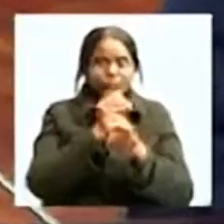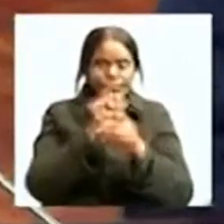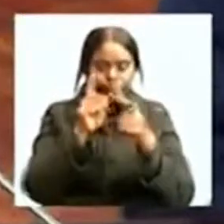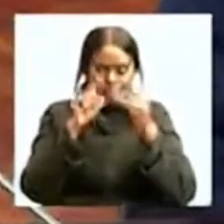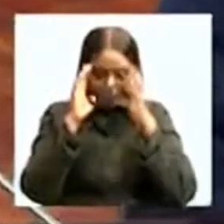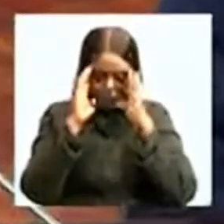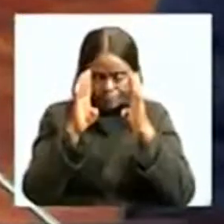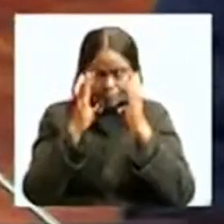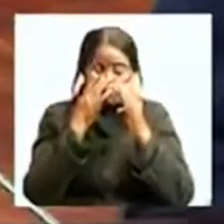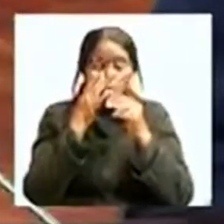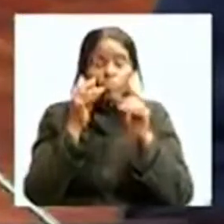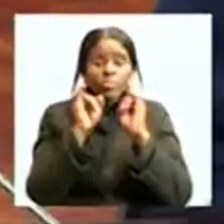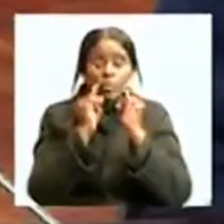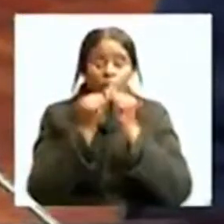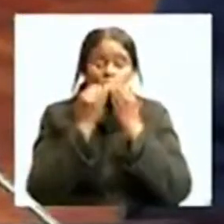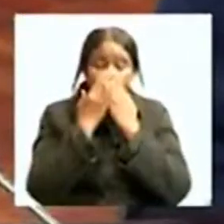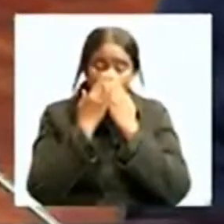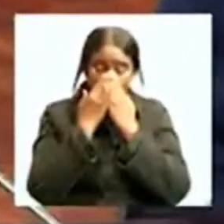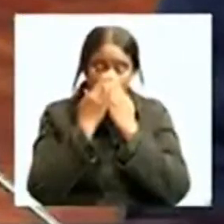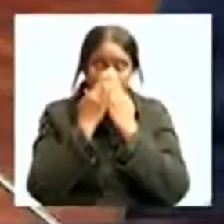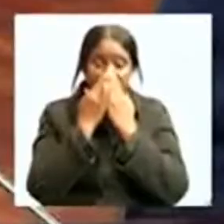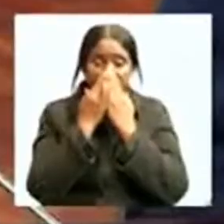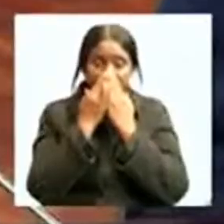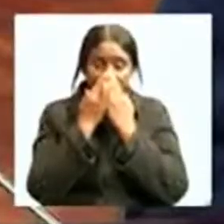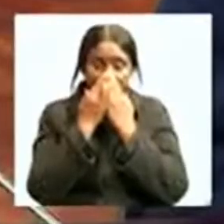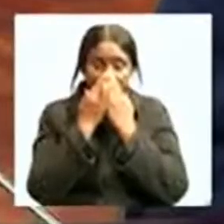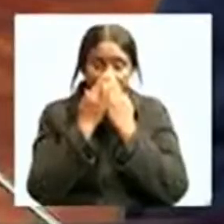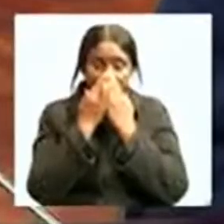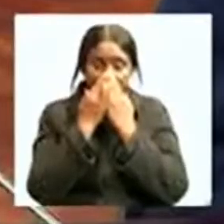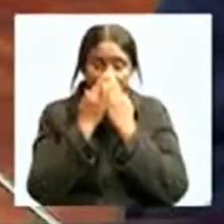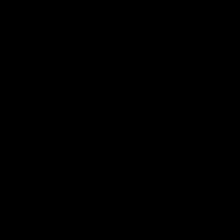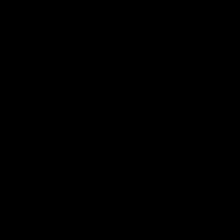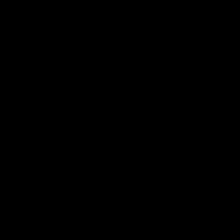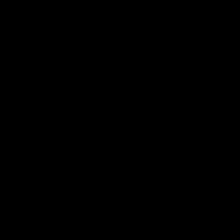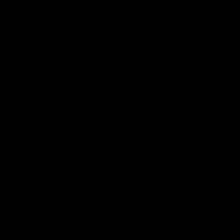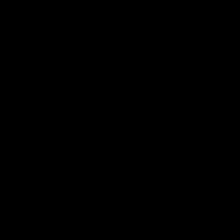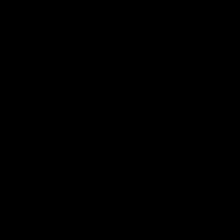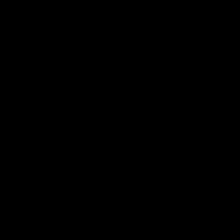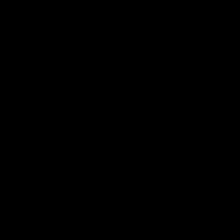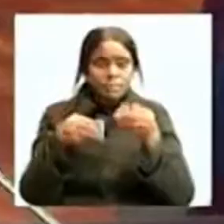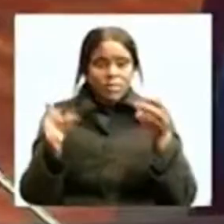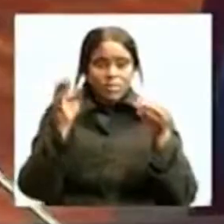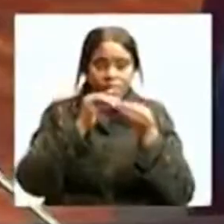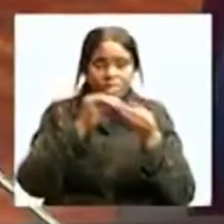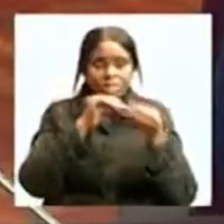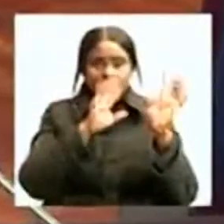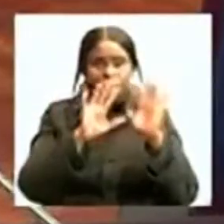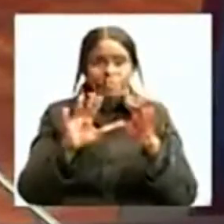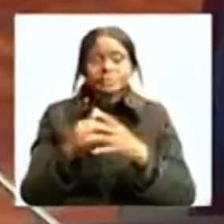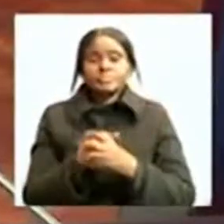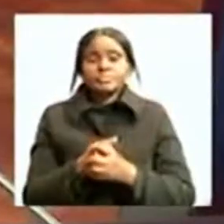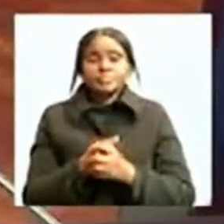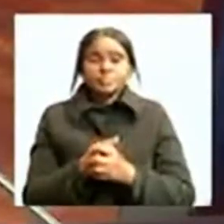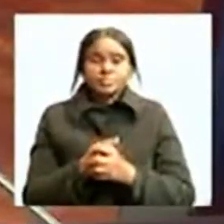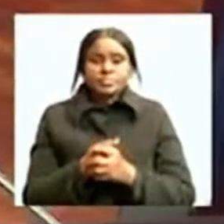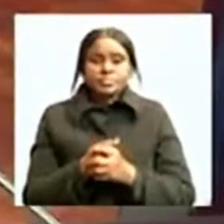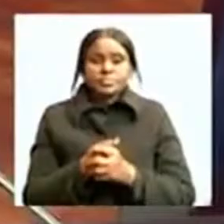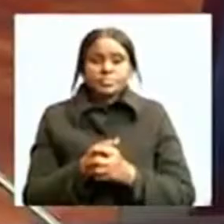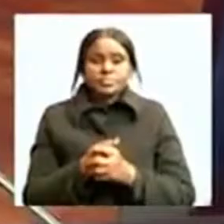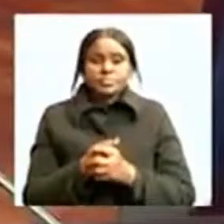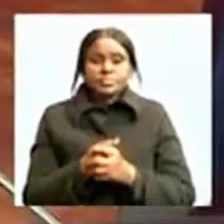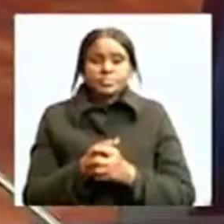attend institutions before releasing funds. Disbursements monitoring. Establish follow-up mechanisms,